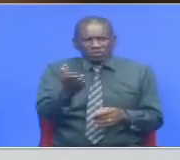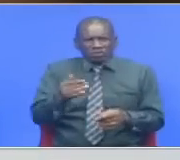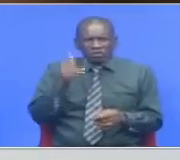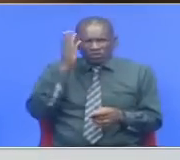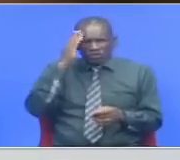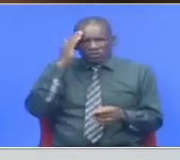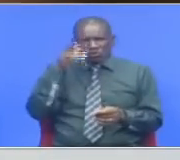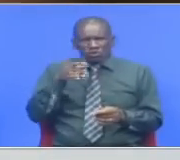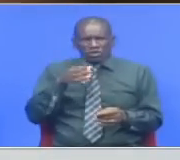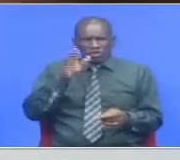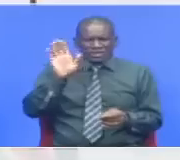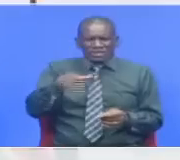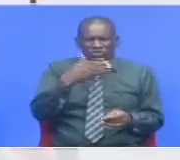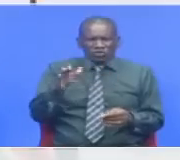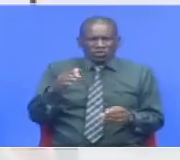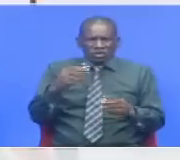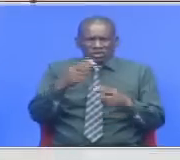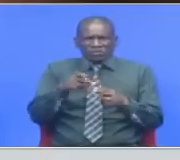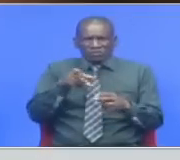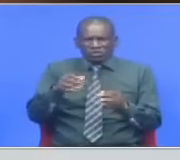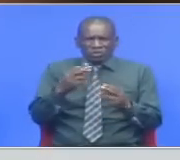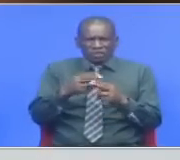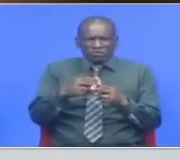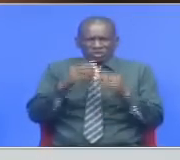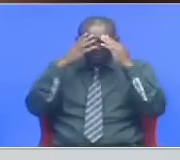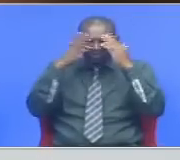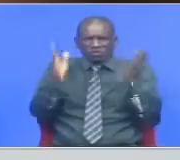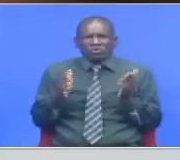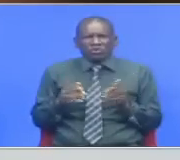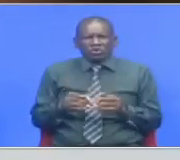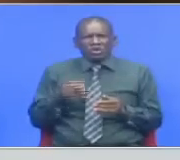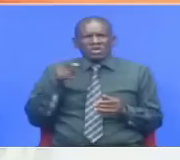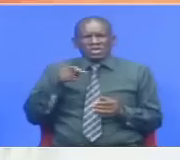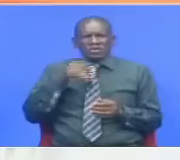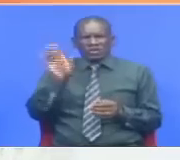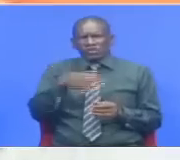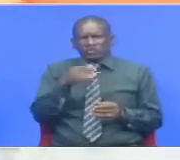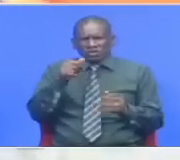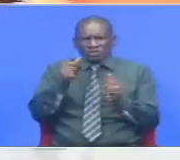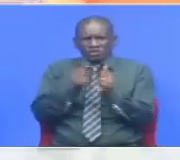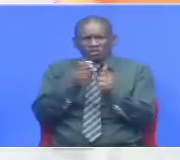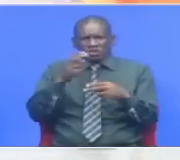had a song album in your name? I don't know. Well, here it is.